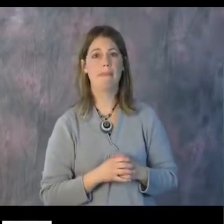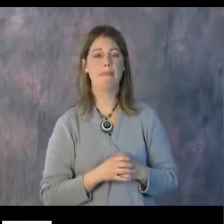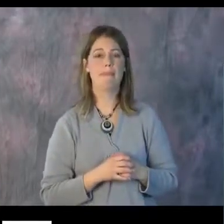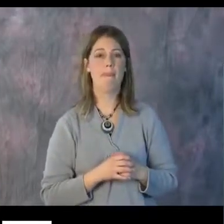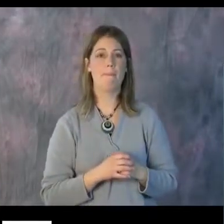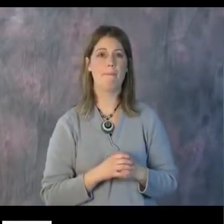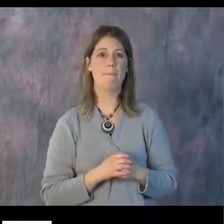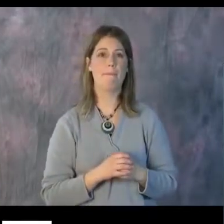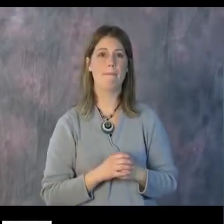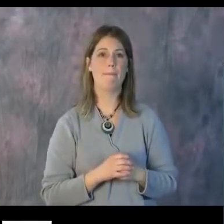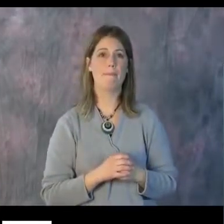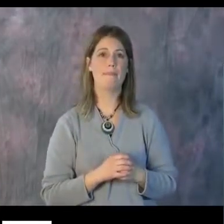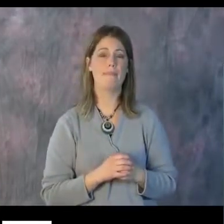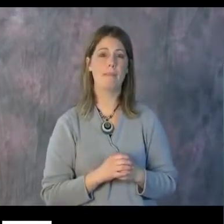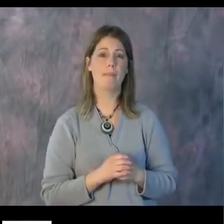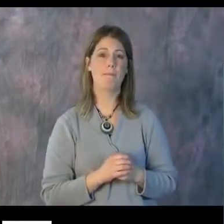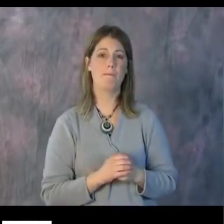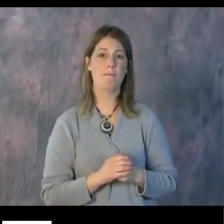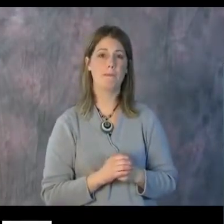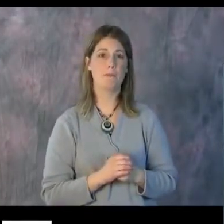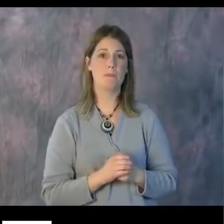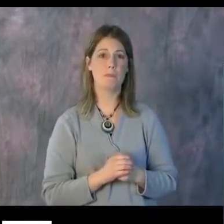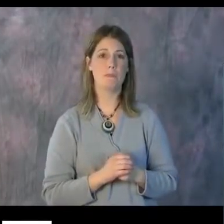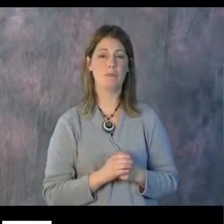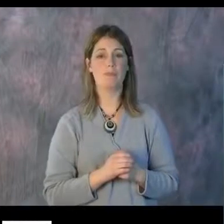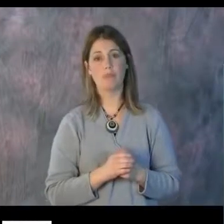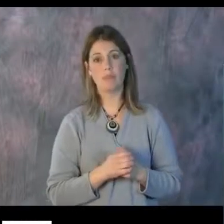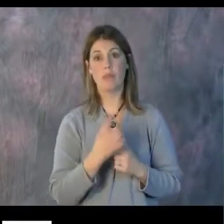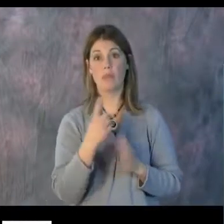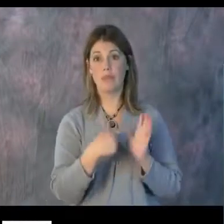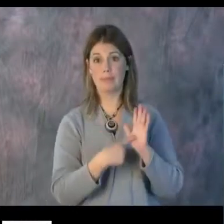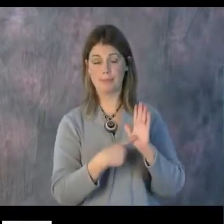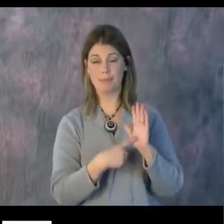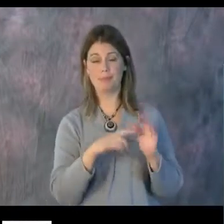And here's some visuals to help.